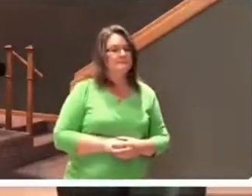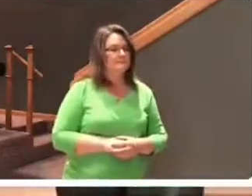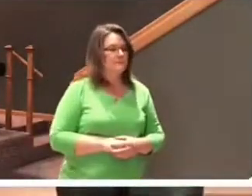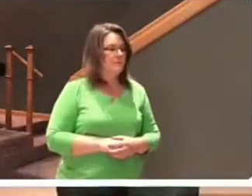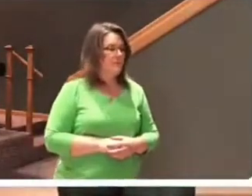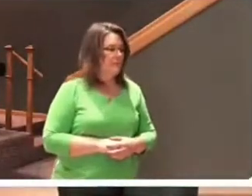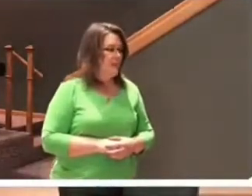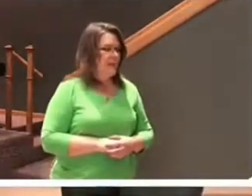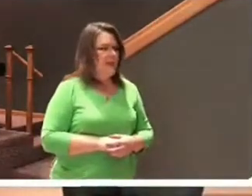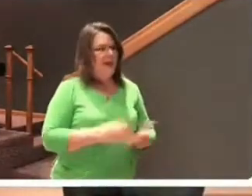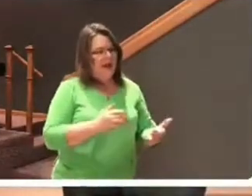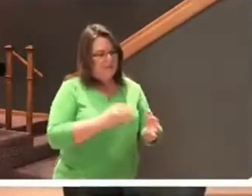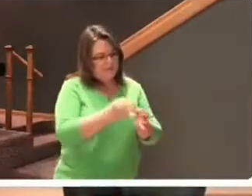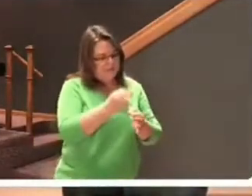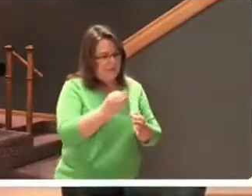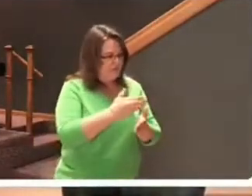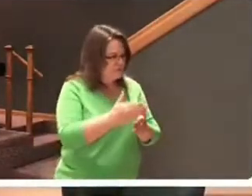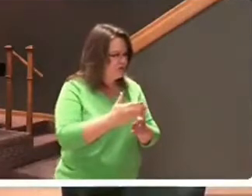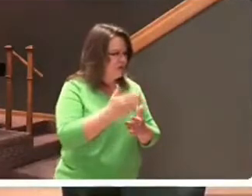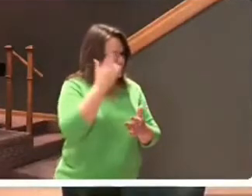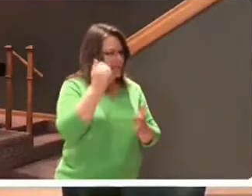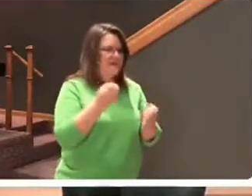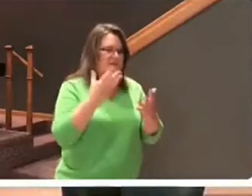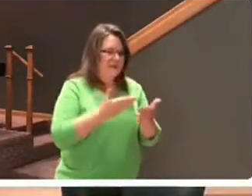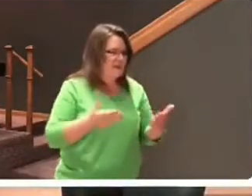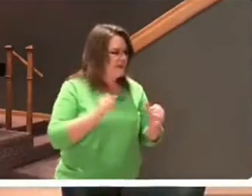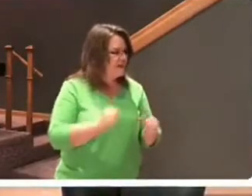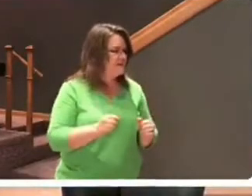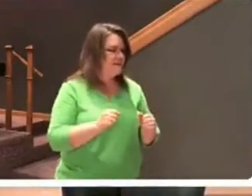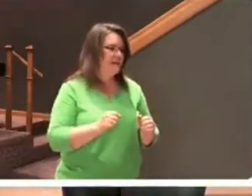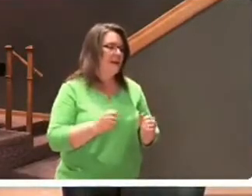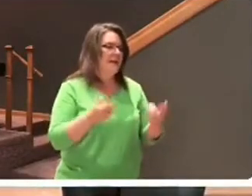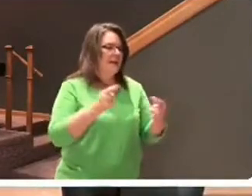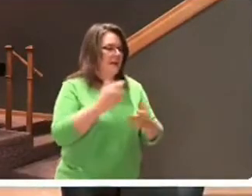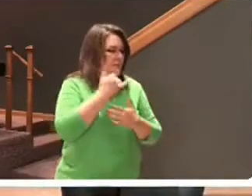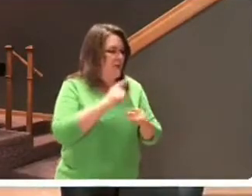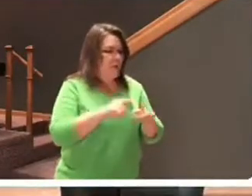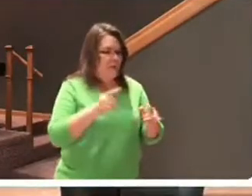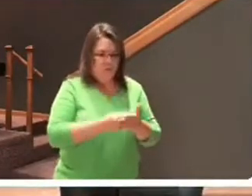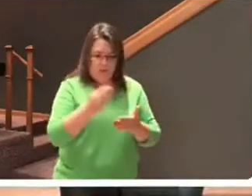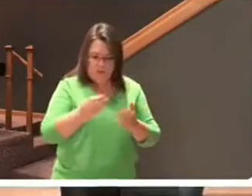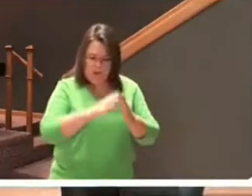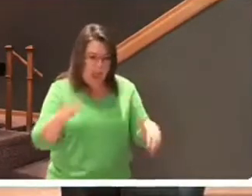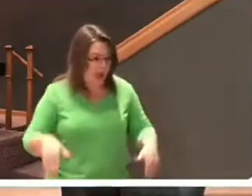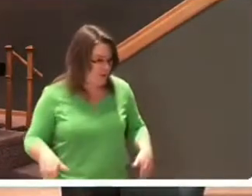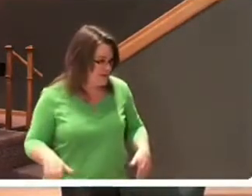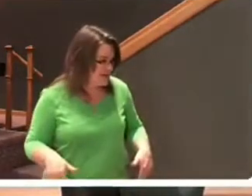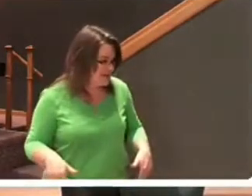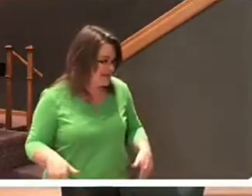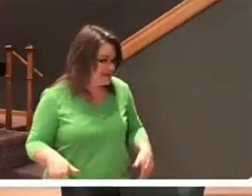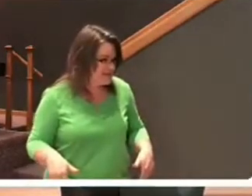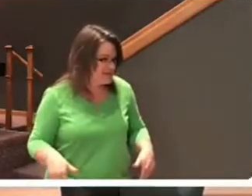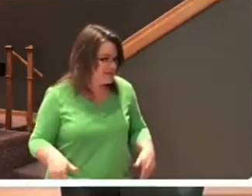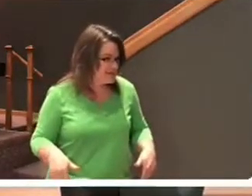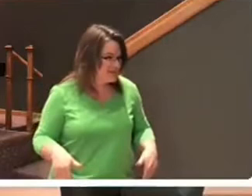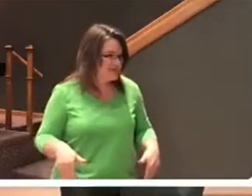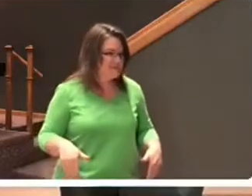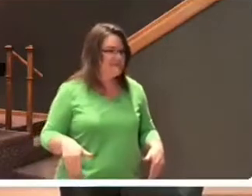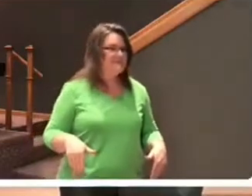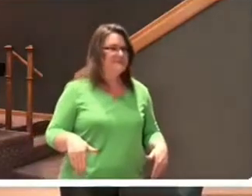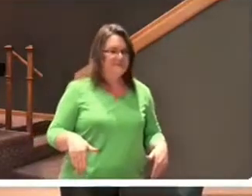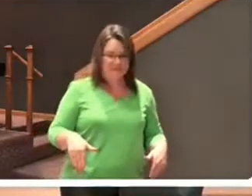I've been holding off sharing this because so many things can go wrong, but we've bought a house, and